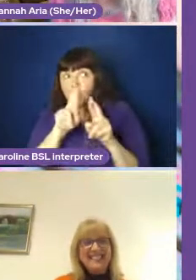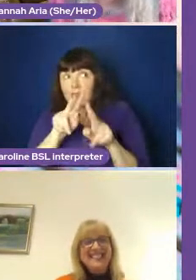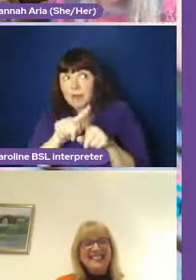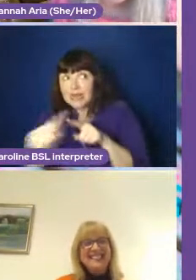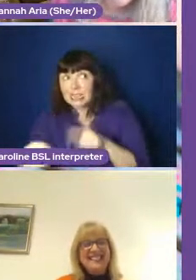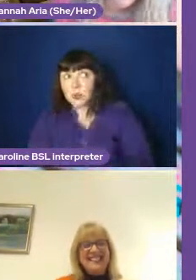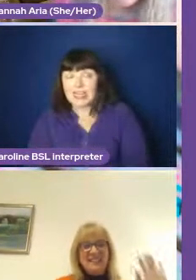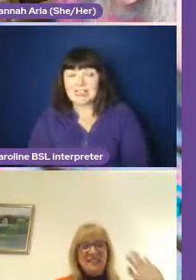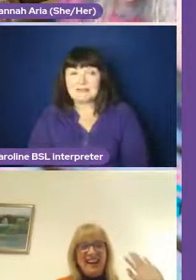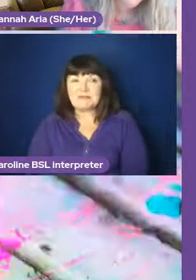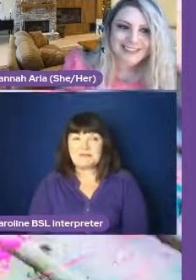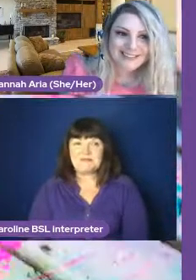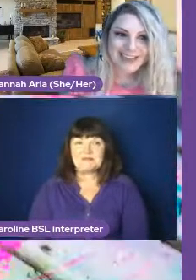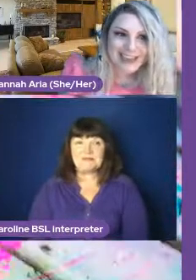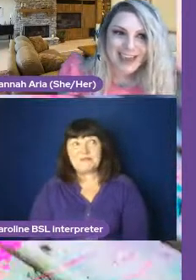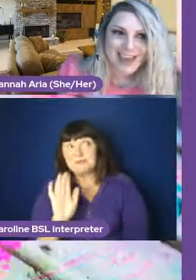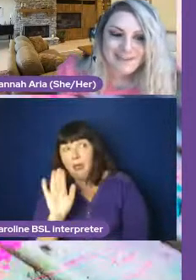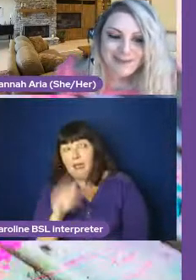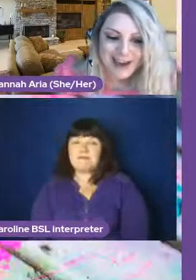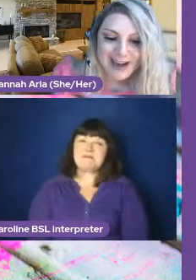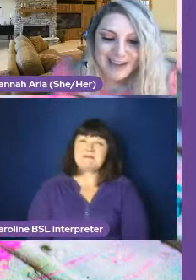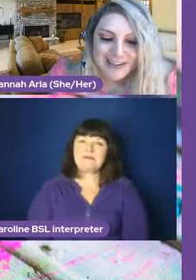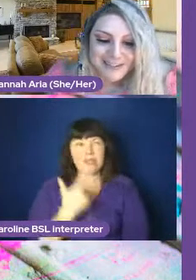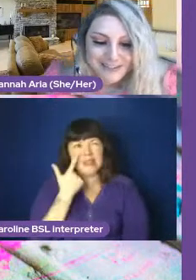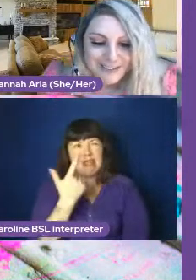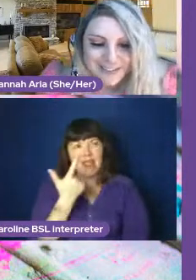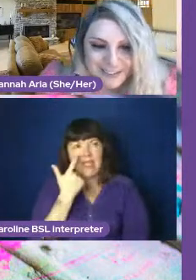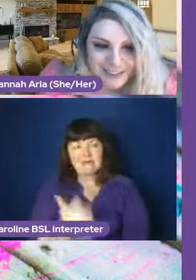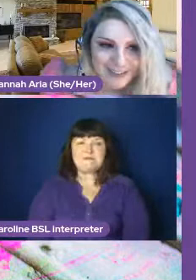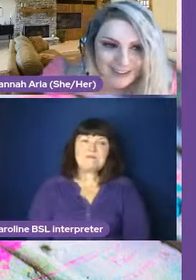maybe. Cool. Take care. Bye.